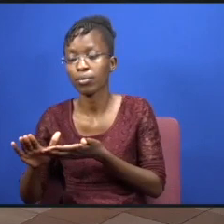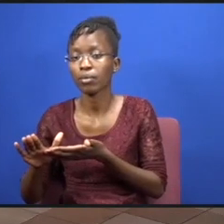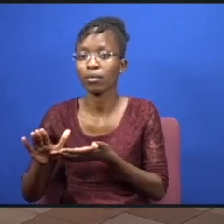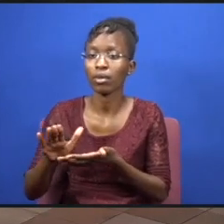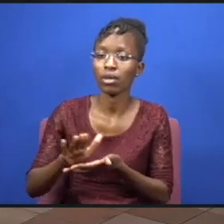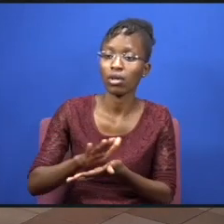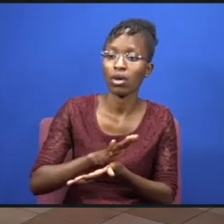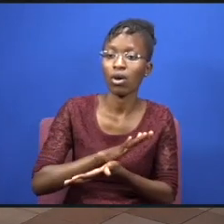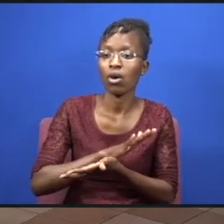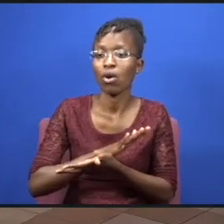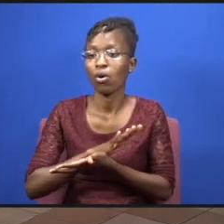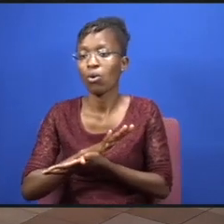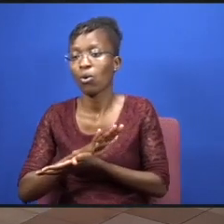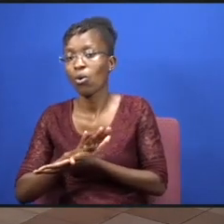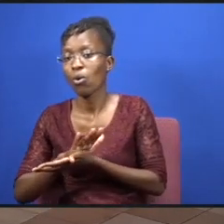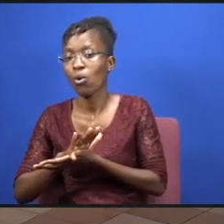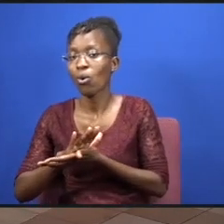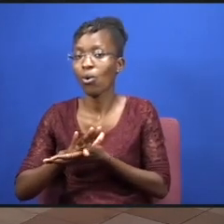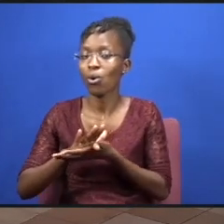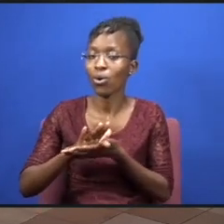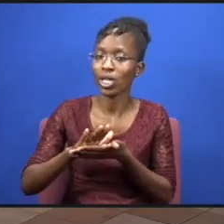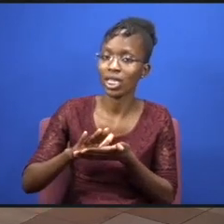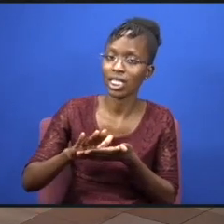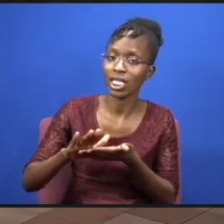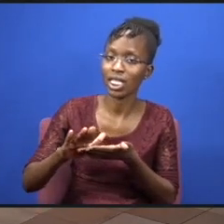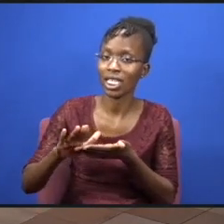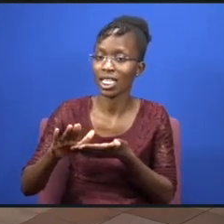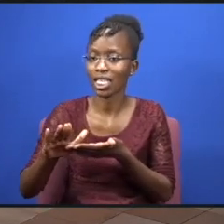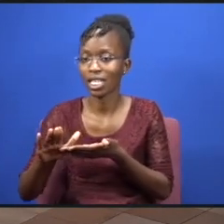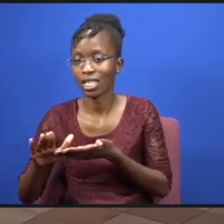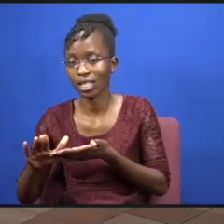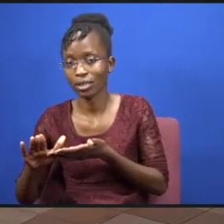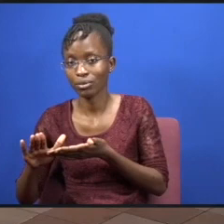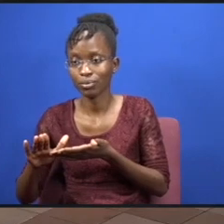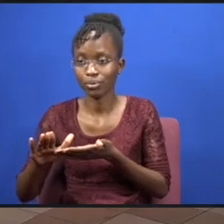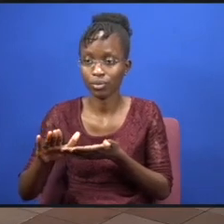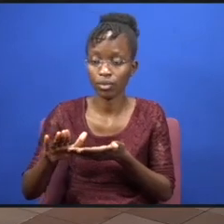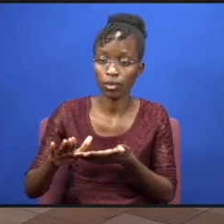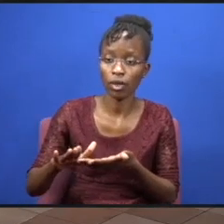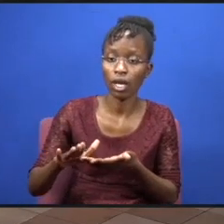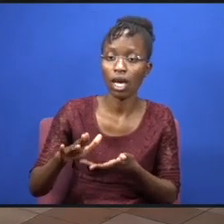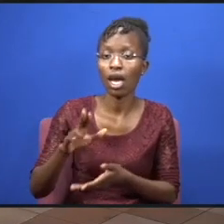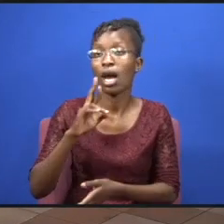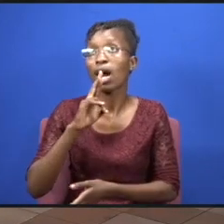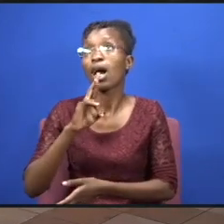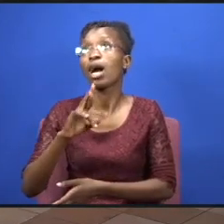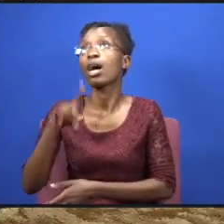You are holy. You are holy, King of glory.